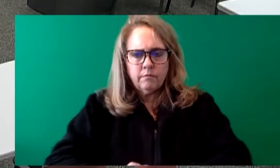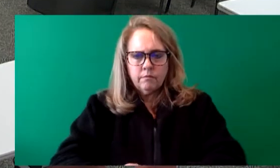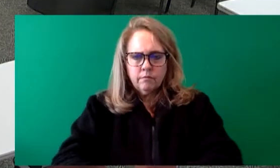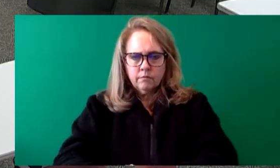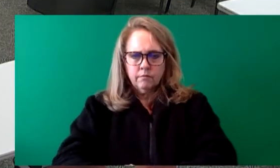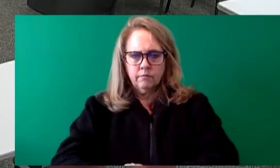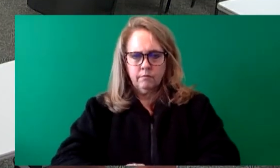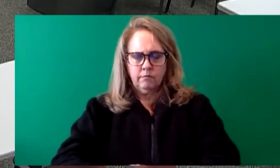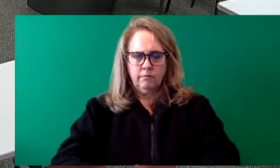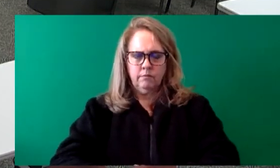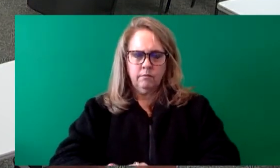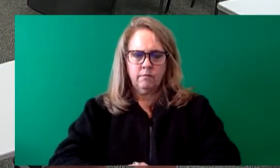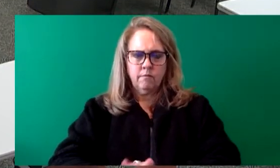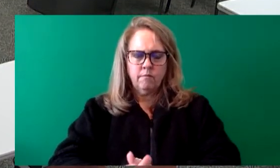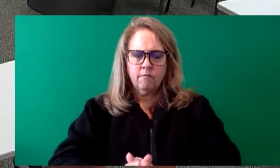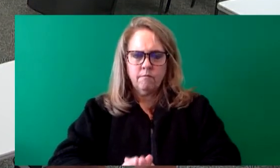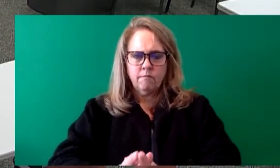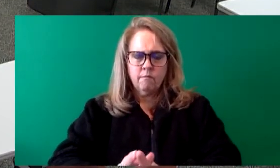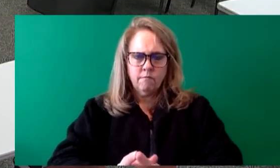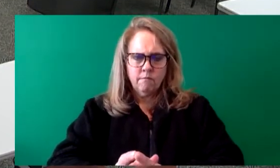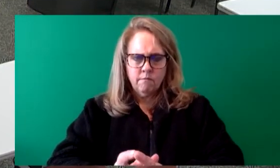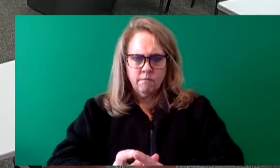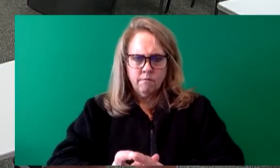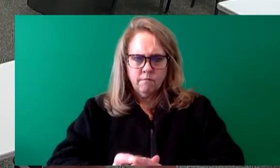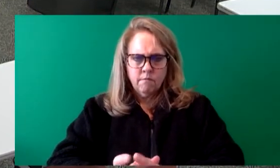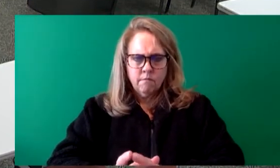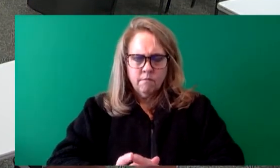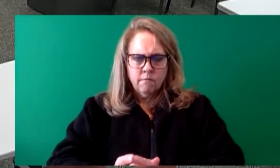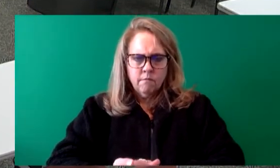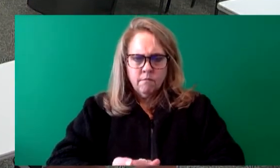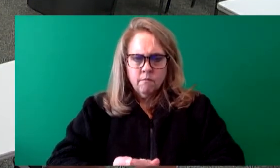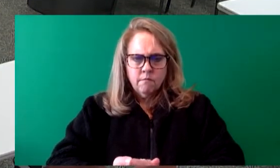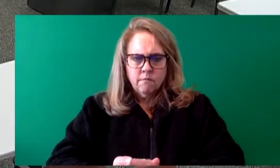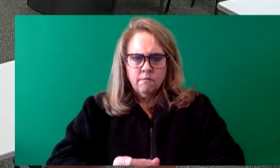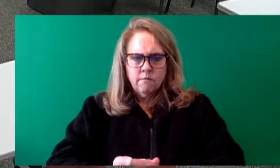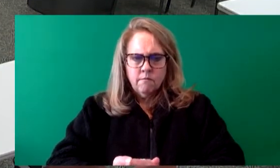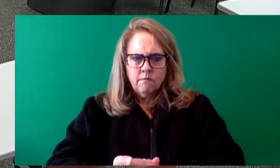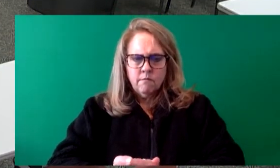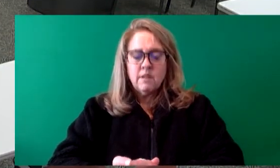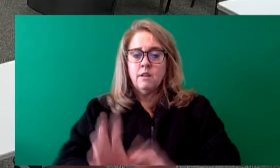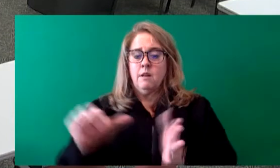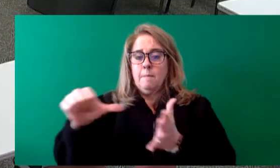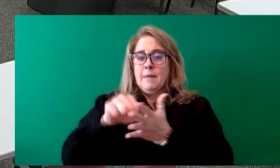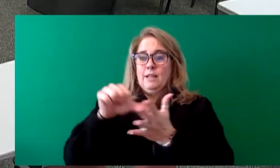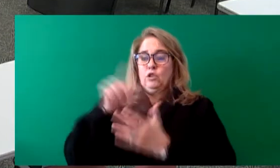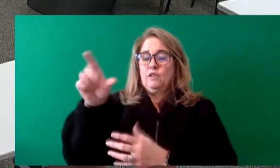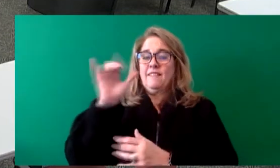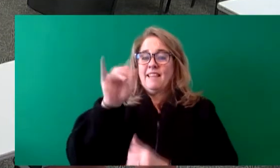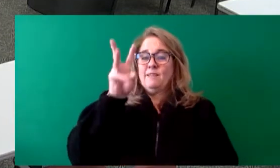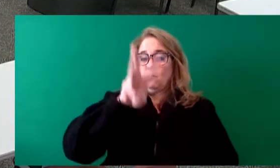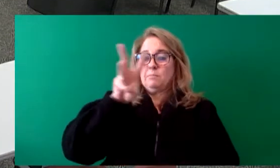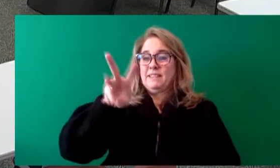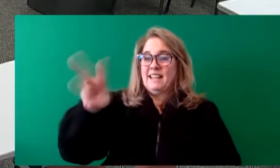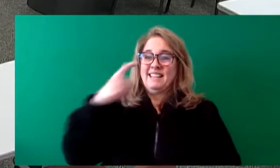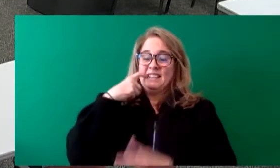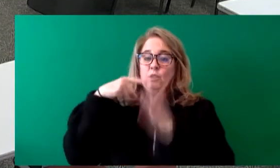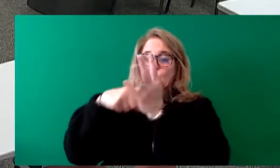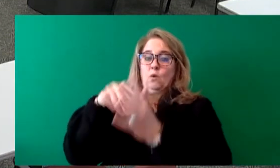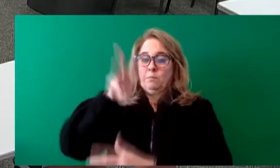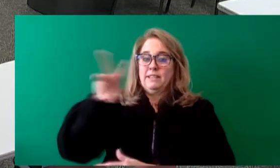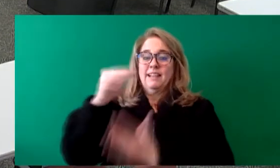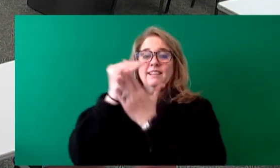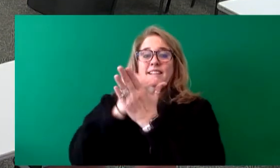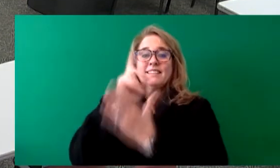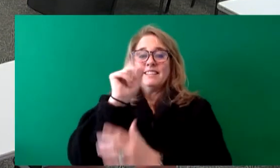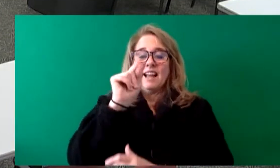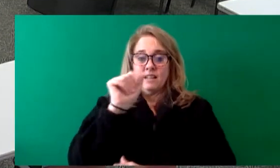on the change in the landing page slide, what will the date